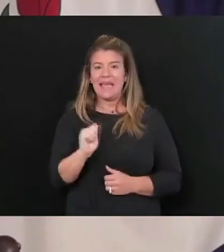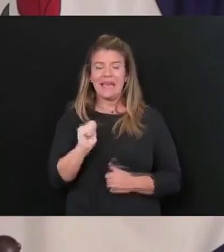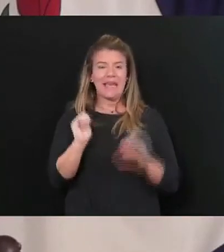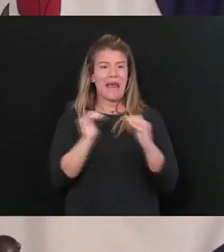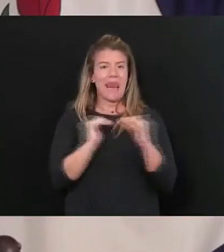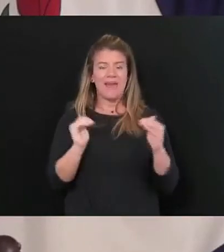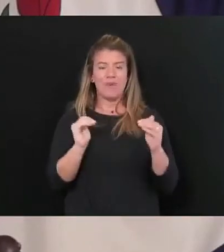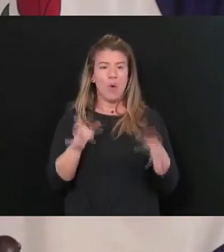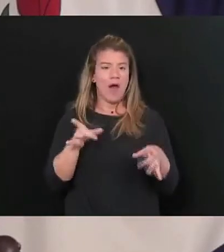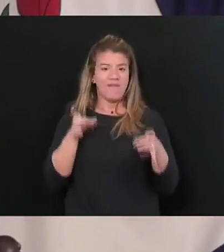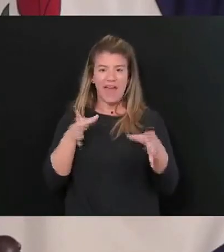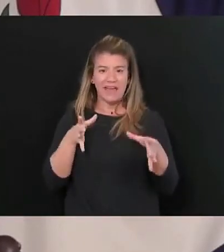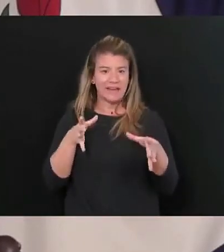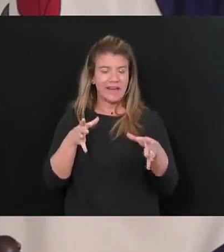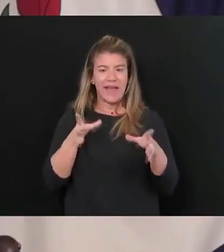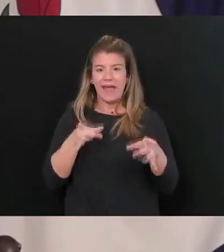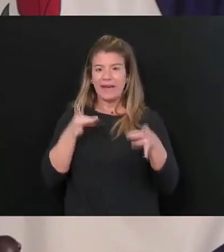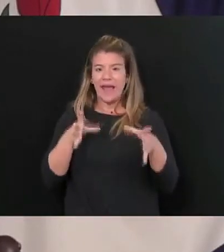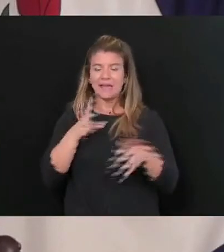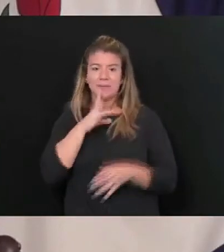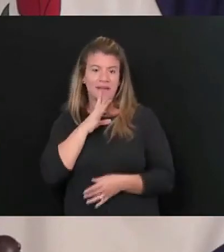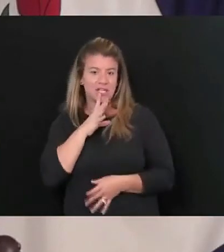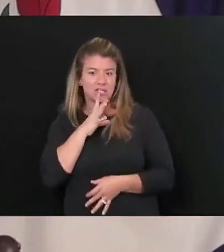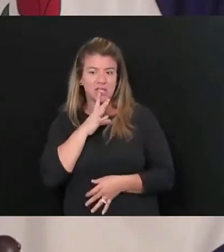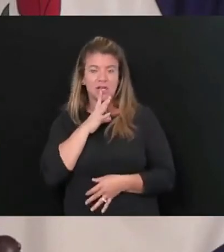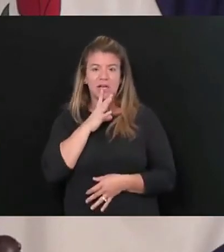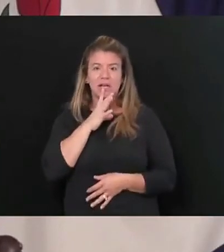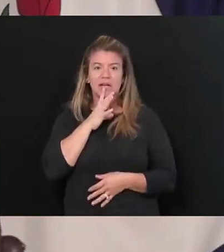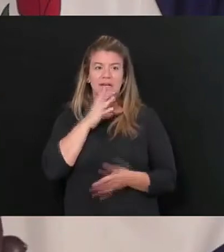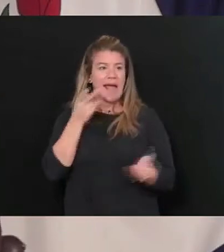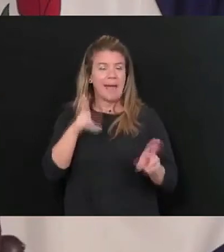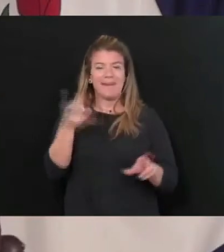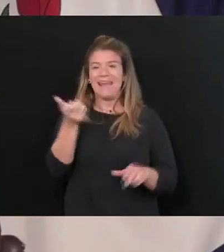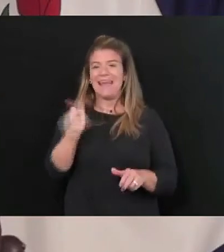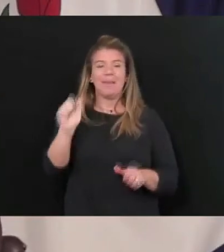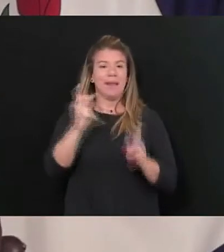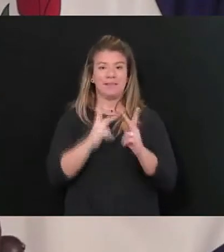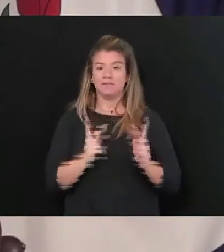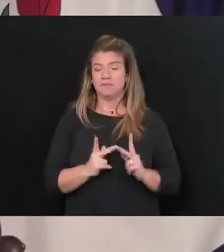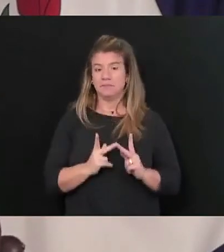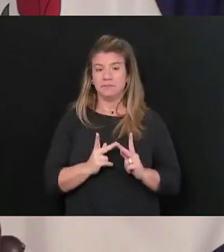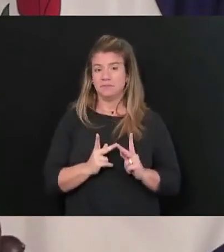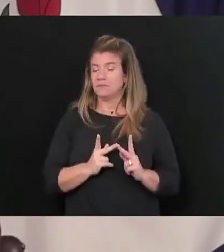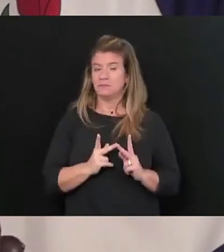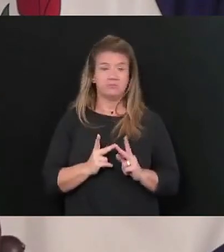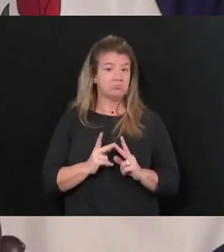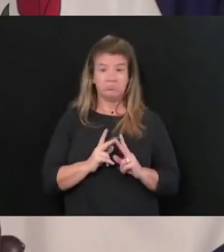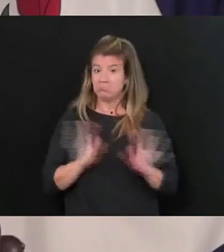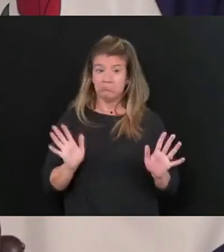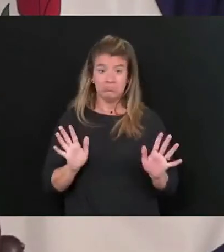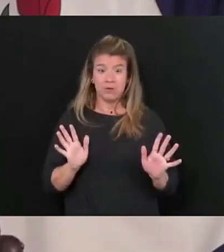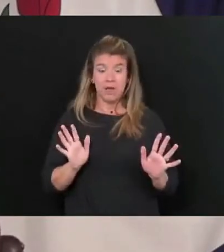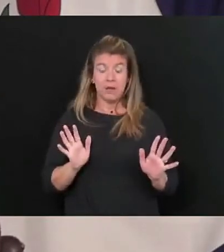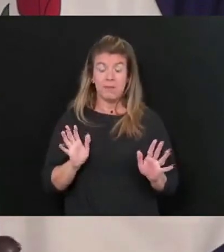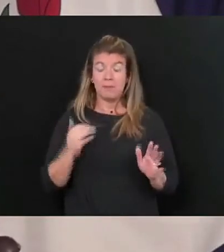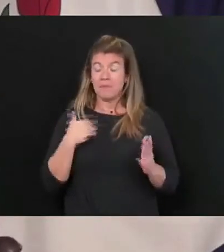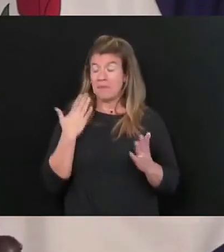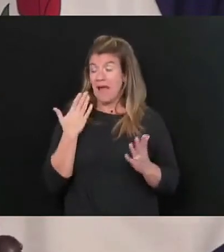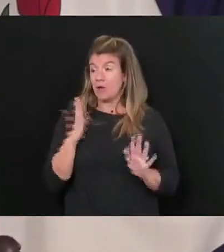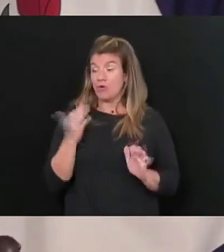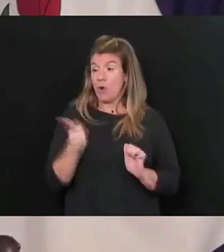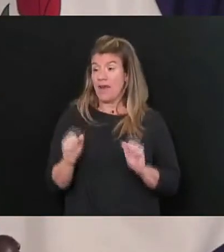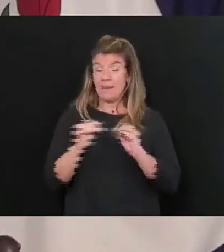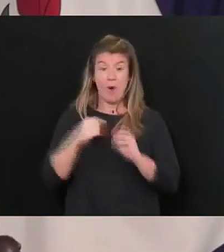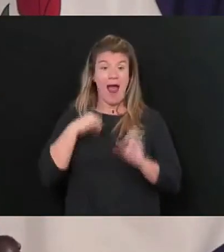hate and hatred and hate speech and everything to go on anywhere at any time. But I don't know any more than I can